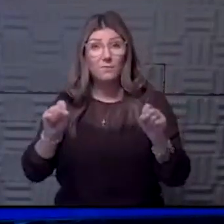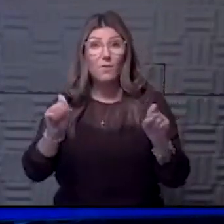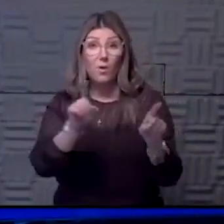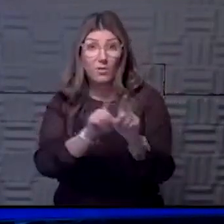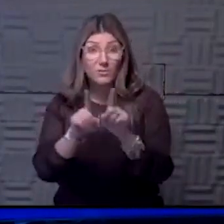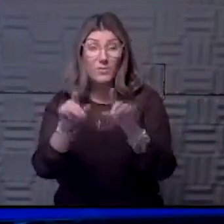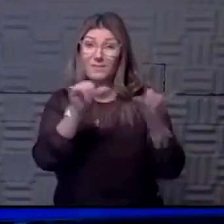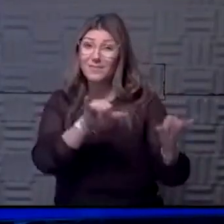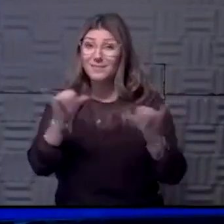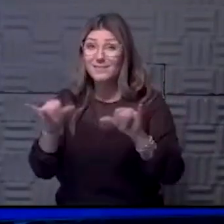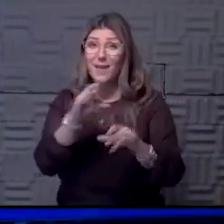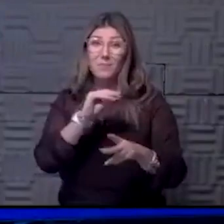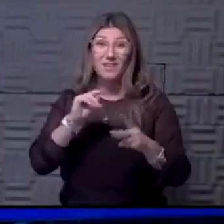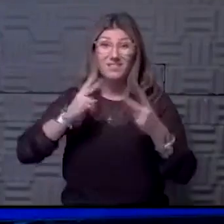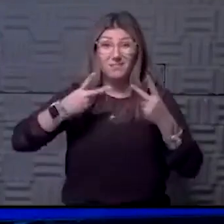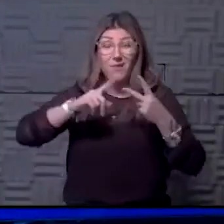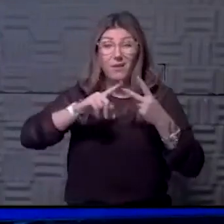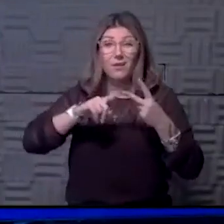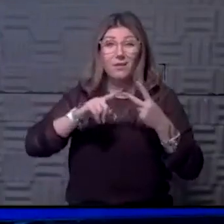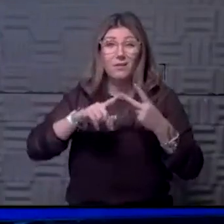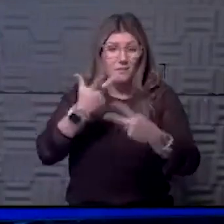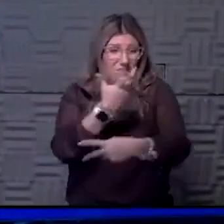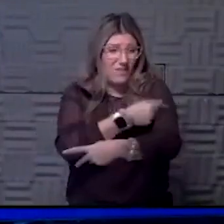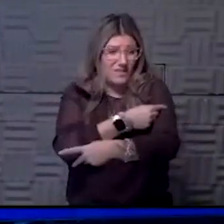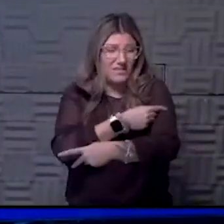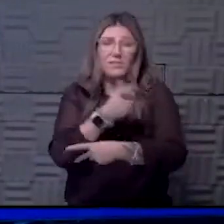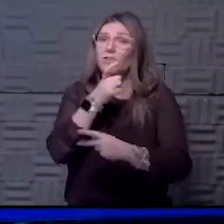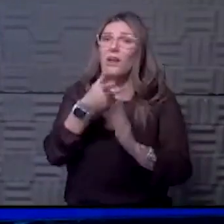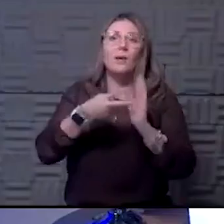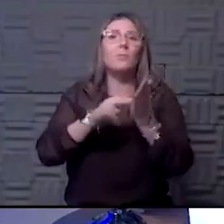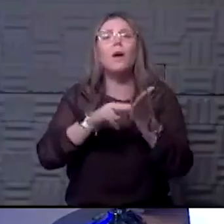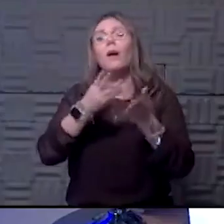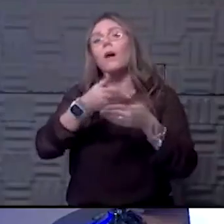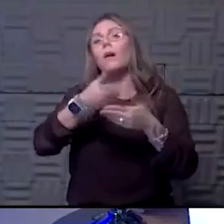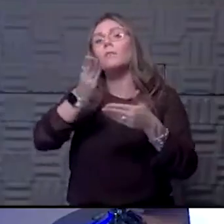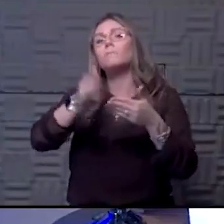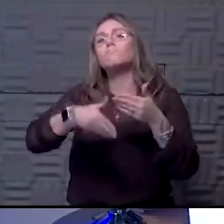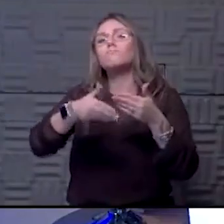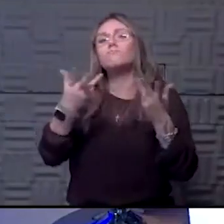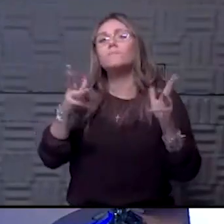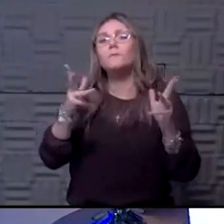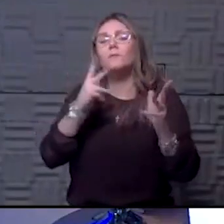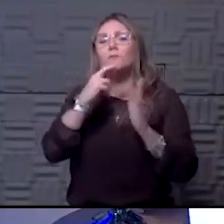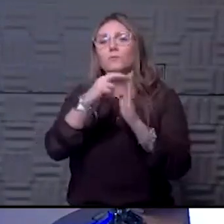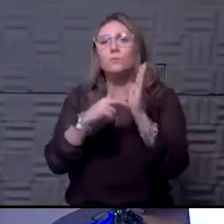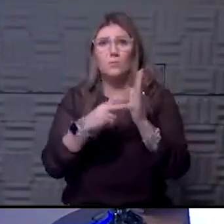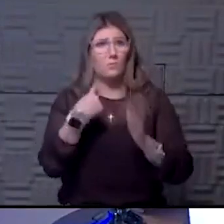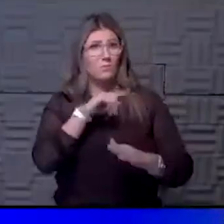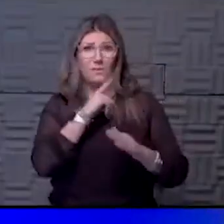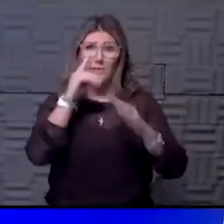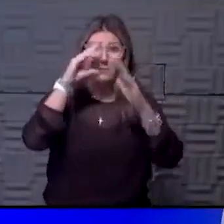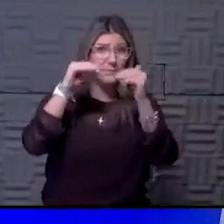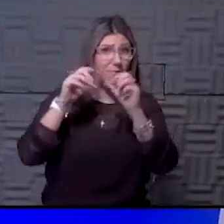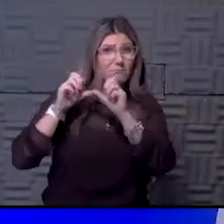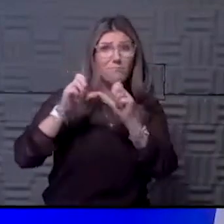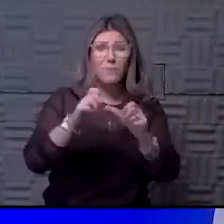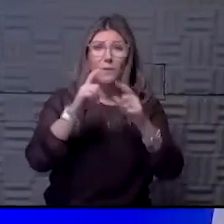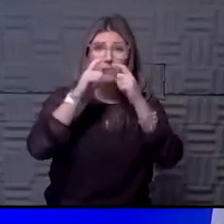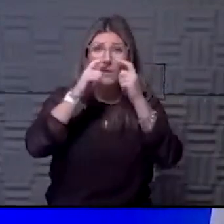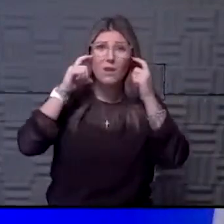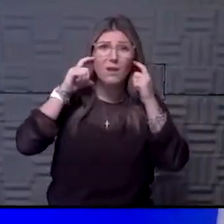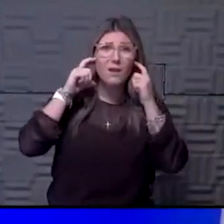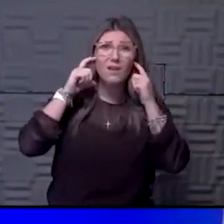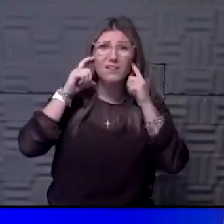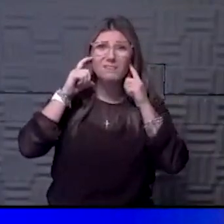two, just because you get vaccinated doesn't mean you can end those rules. No. Yeah, exactly. I mean, we expect to continue the masking, well